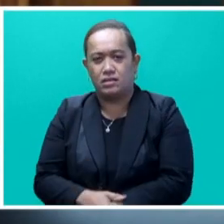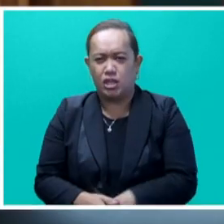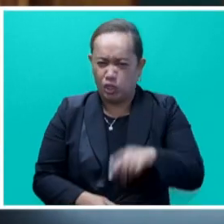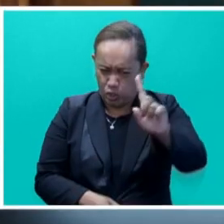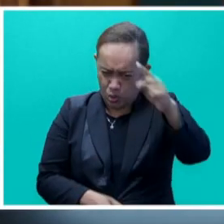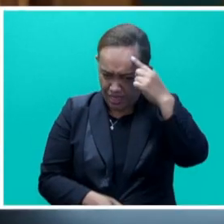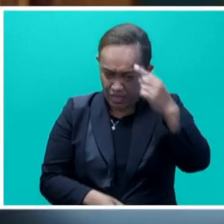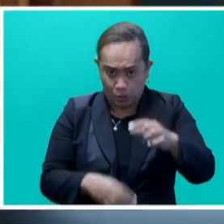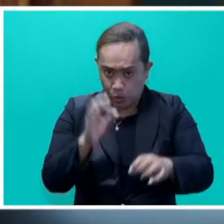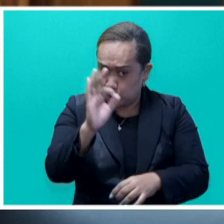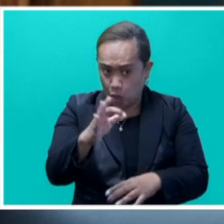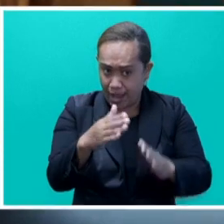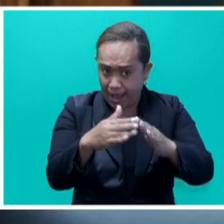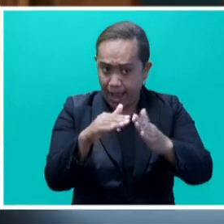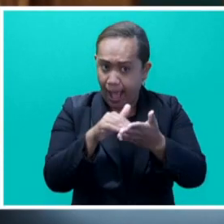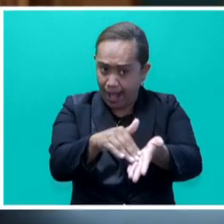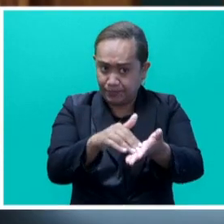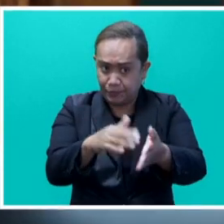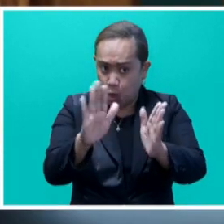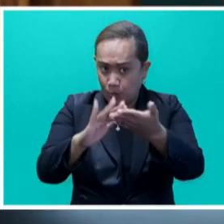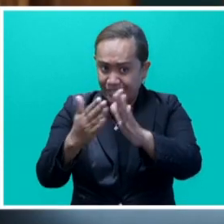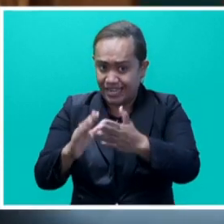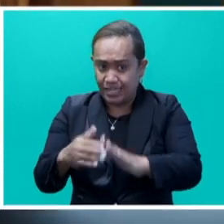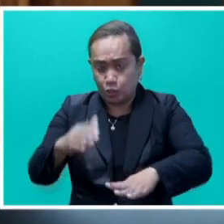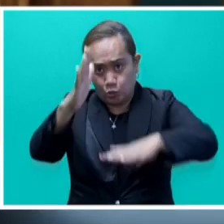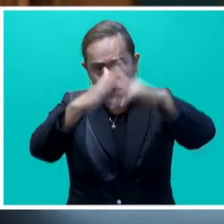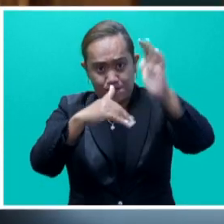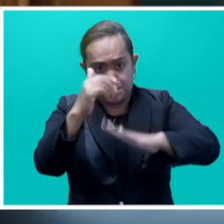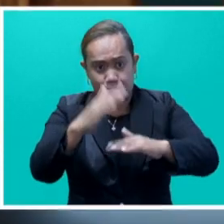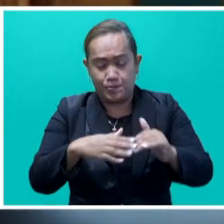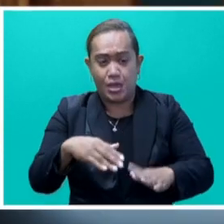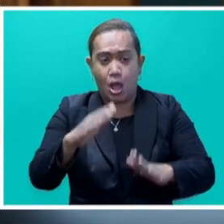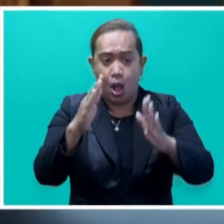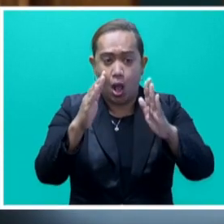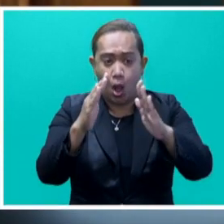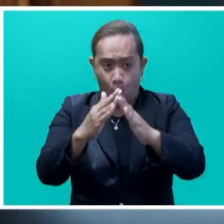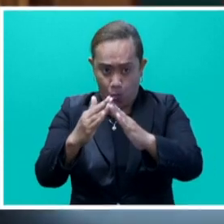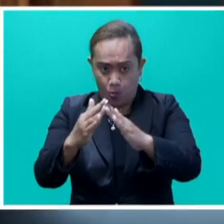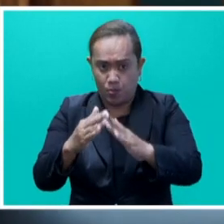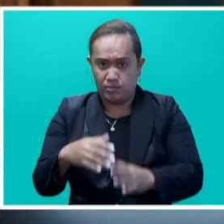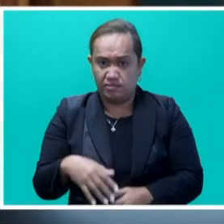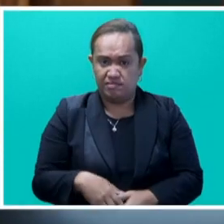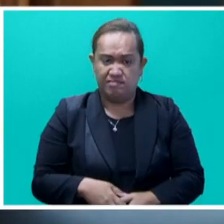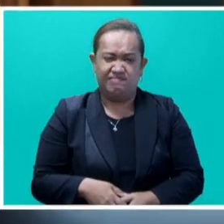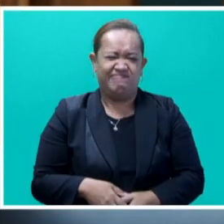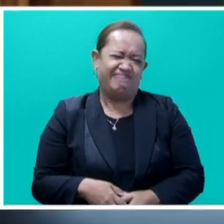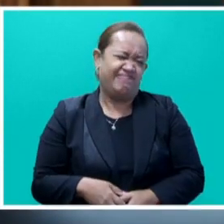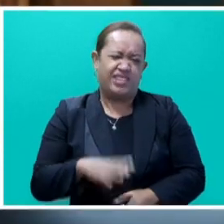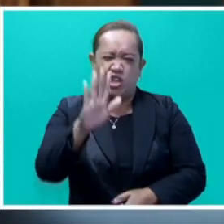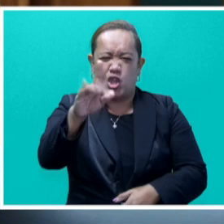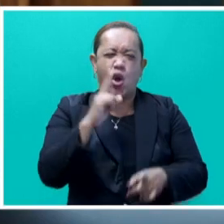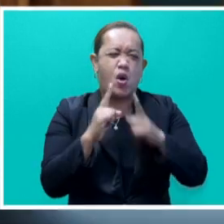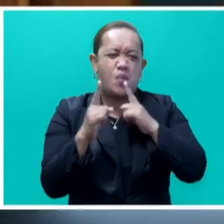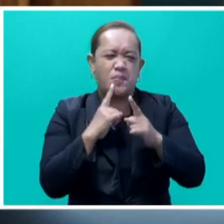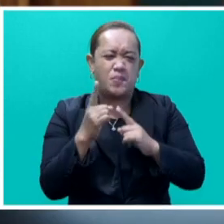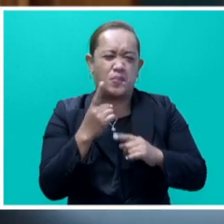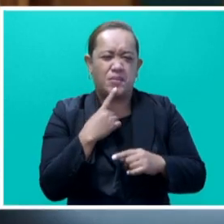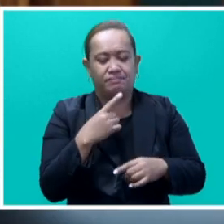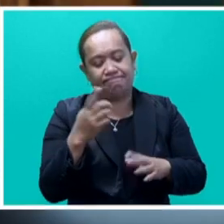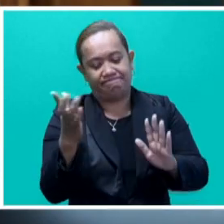rebuild their homes. Another baseless comment from her. And out of the 7.6 million trees